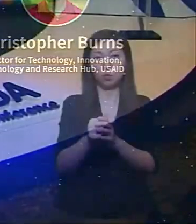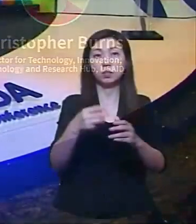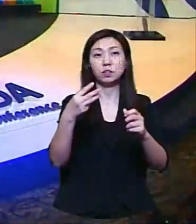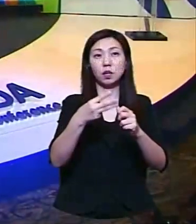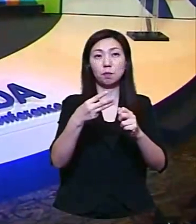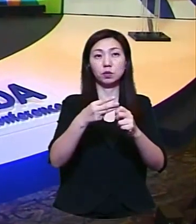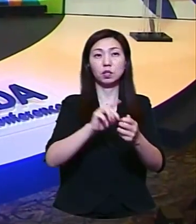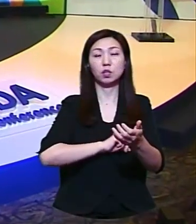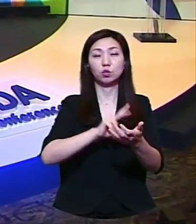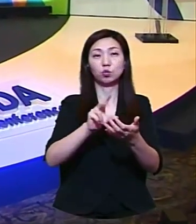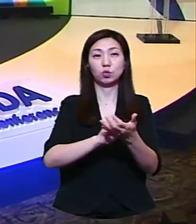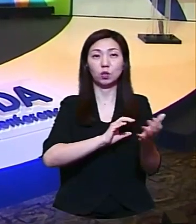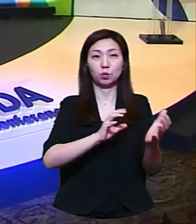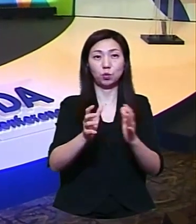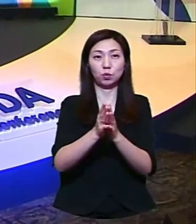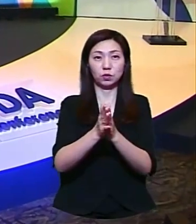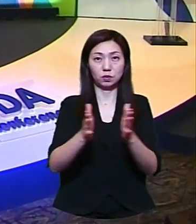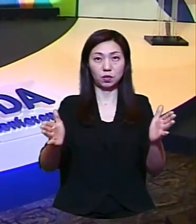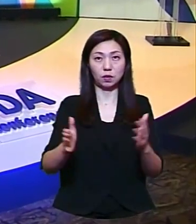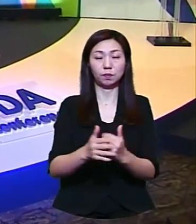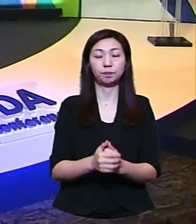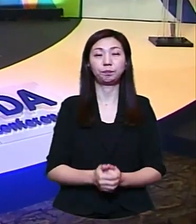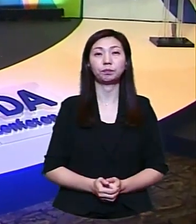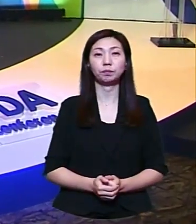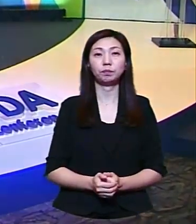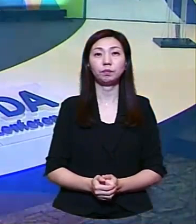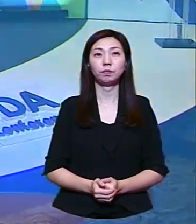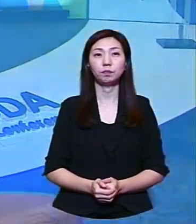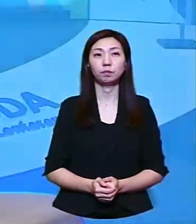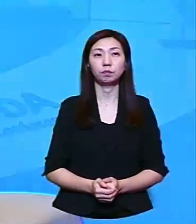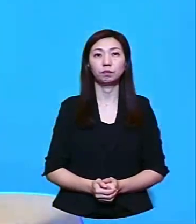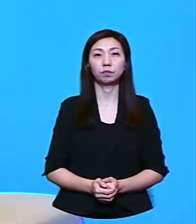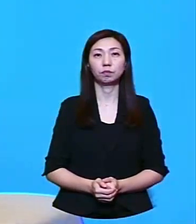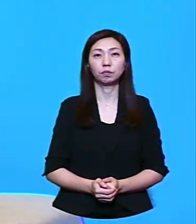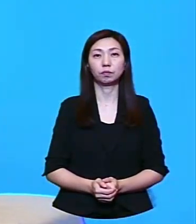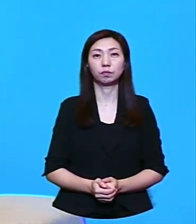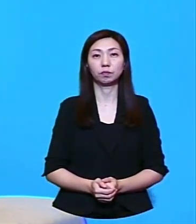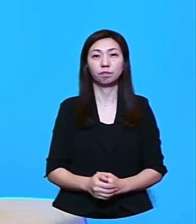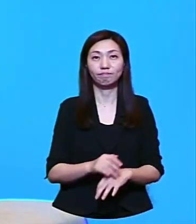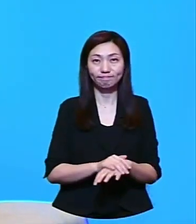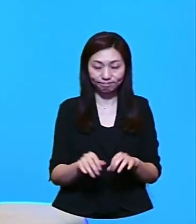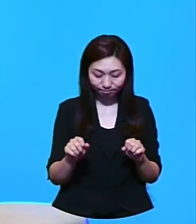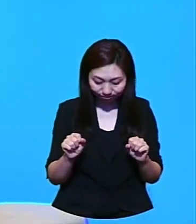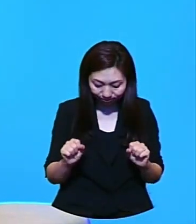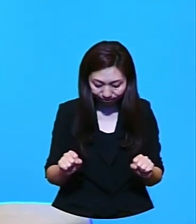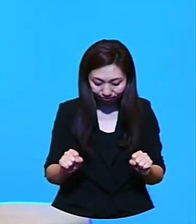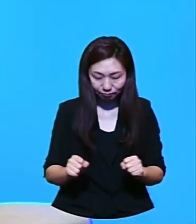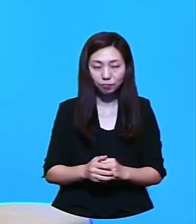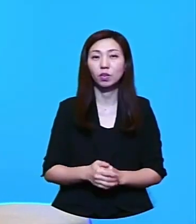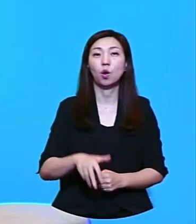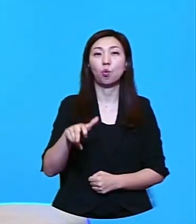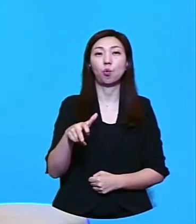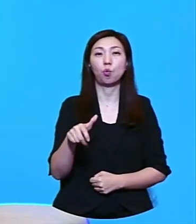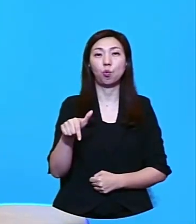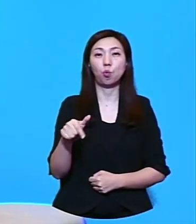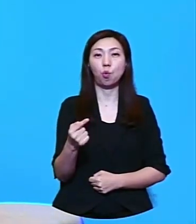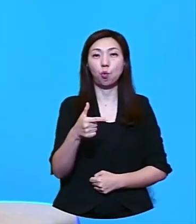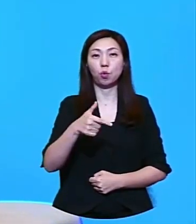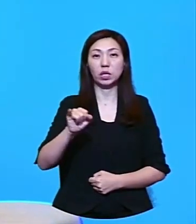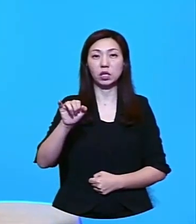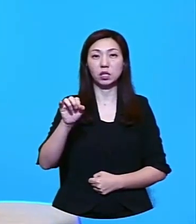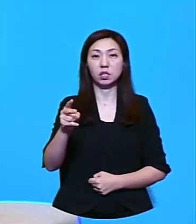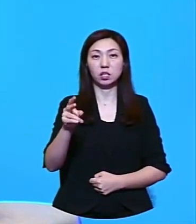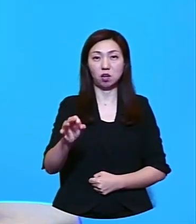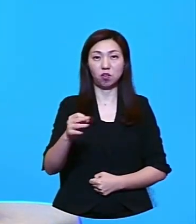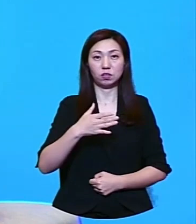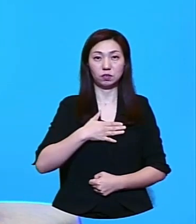on. Thank you. Thank you for the kind introduction. Thank you very much. Again, a warm welcome to our